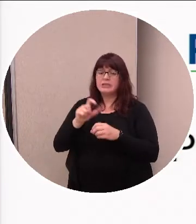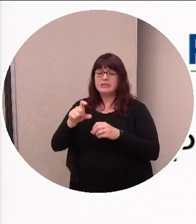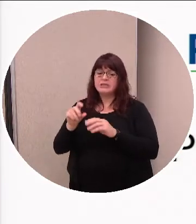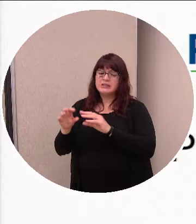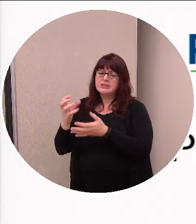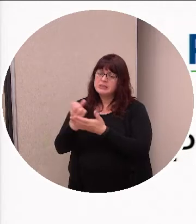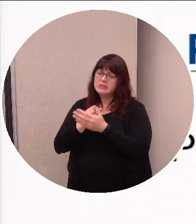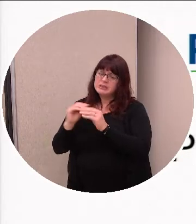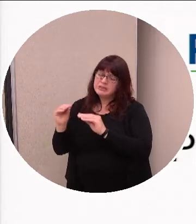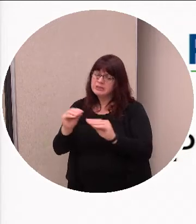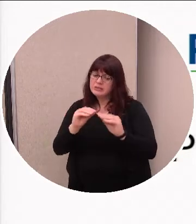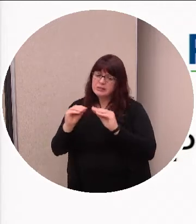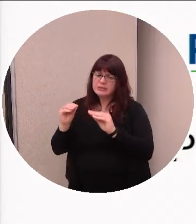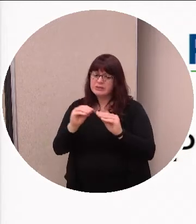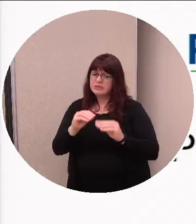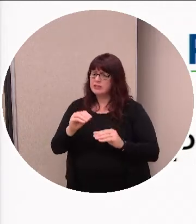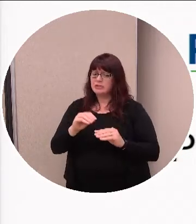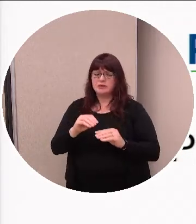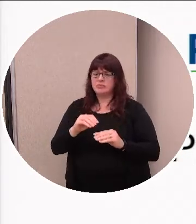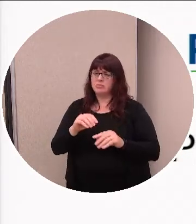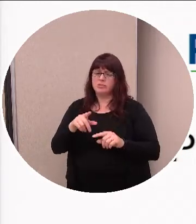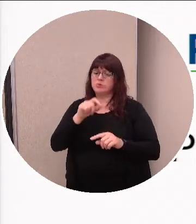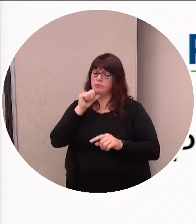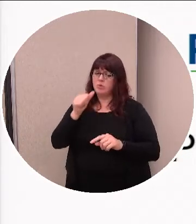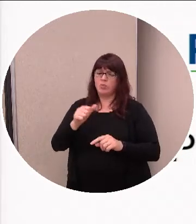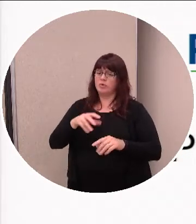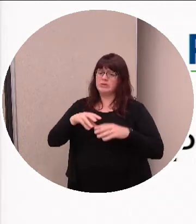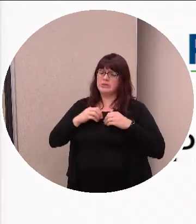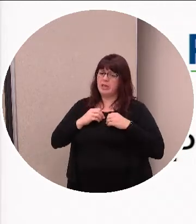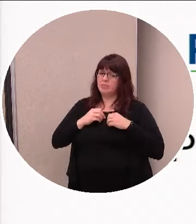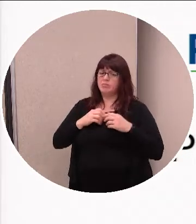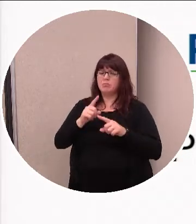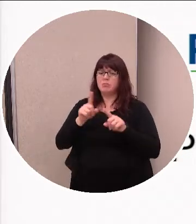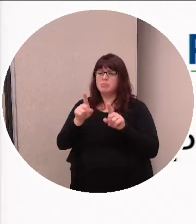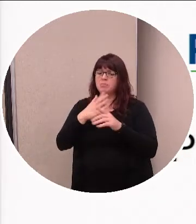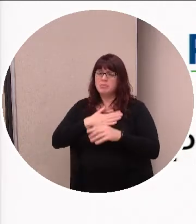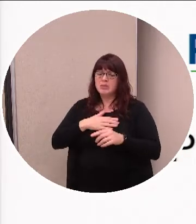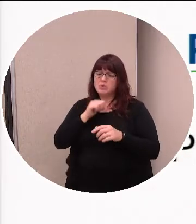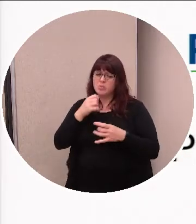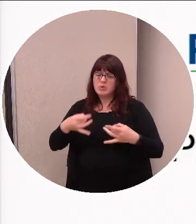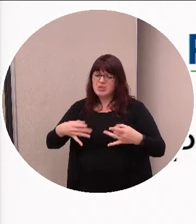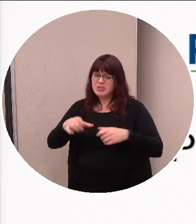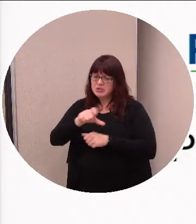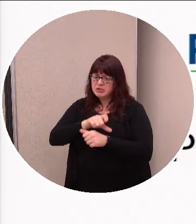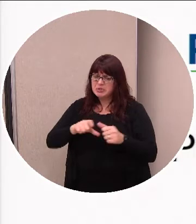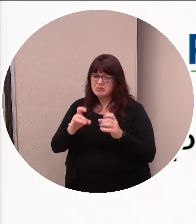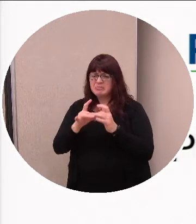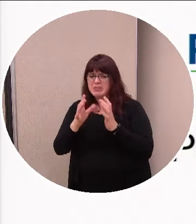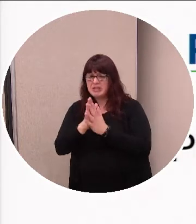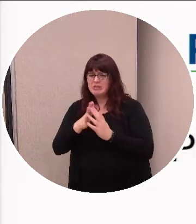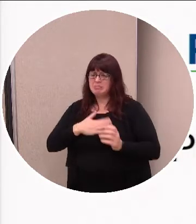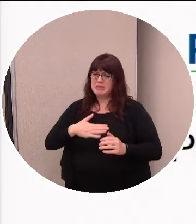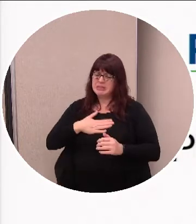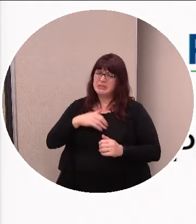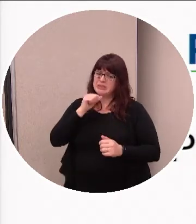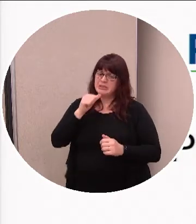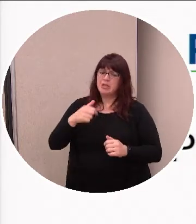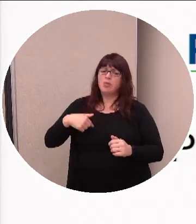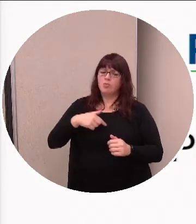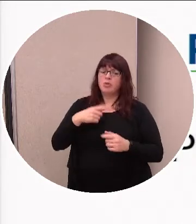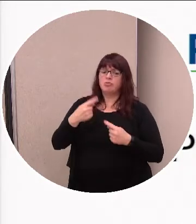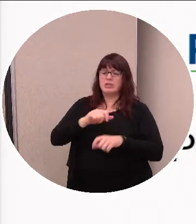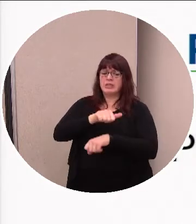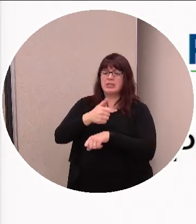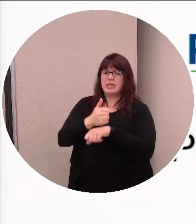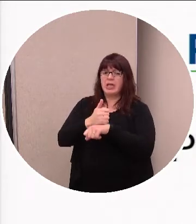people about the impact of intolerance, of hate, and violence. We are committed to implementing the provincial government's Safe